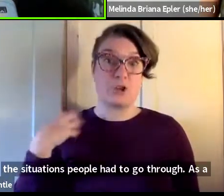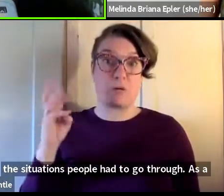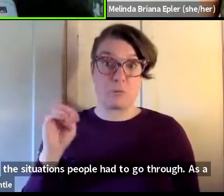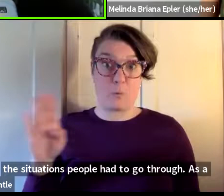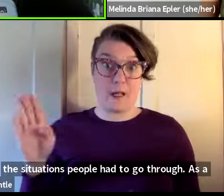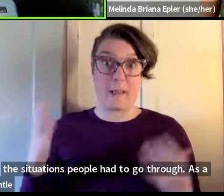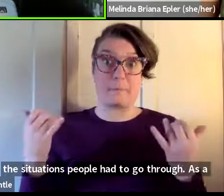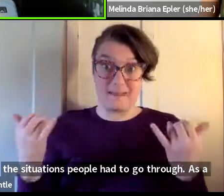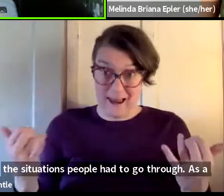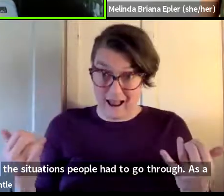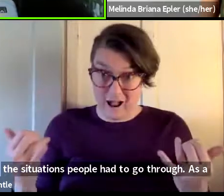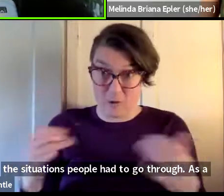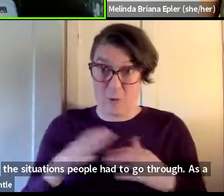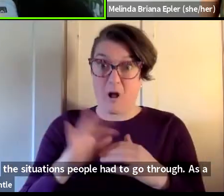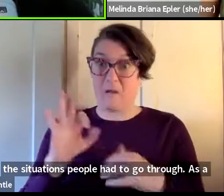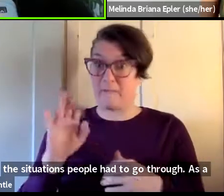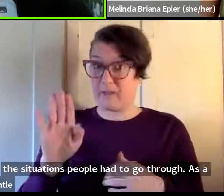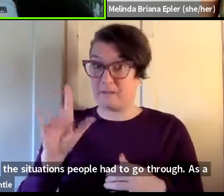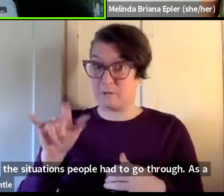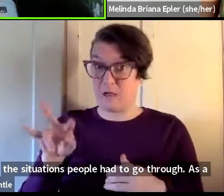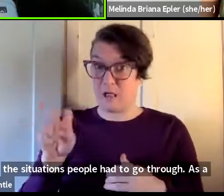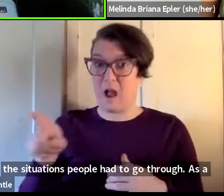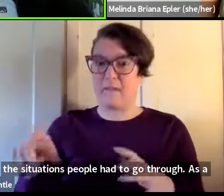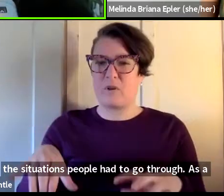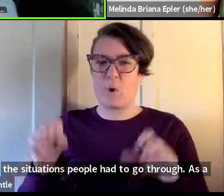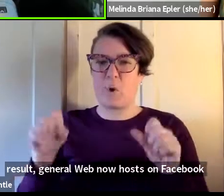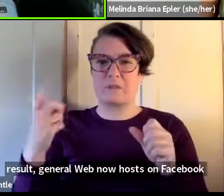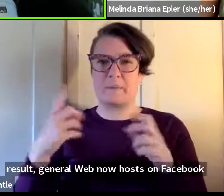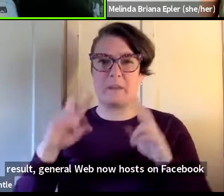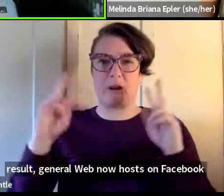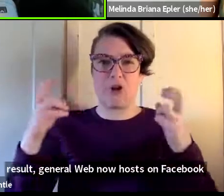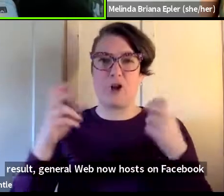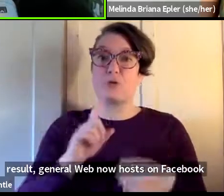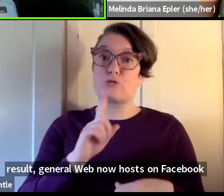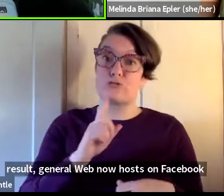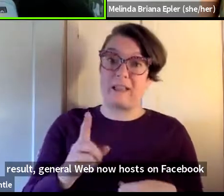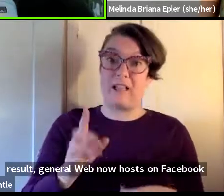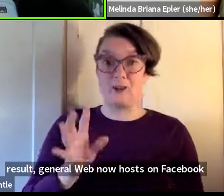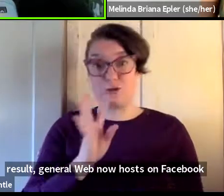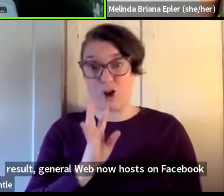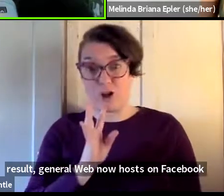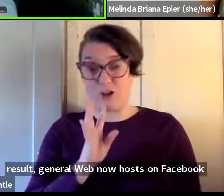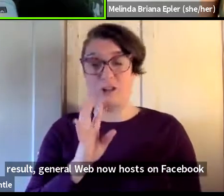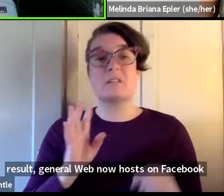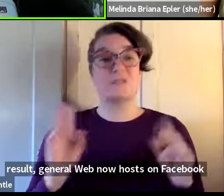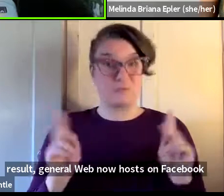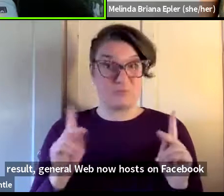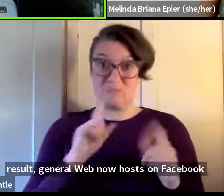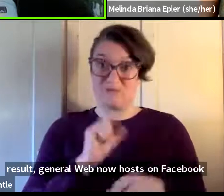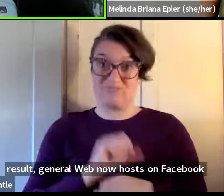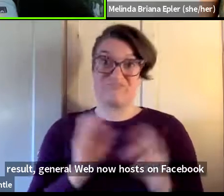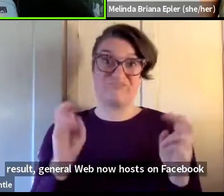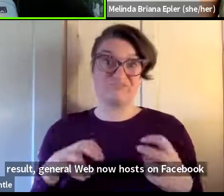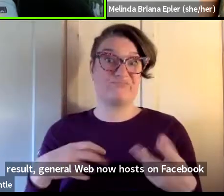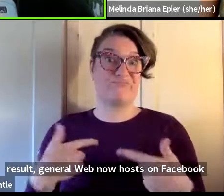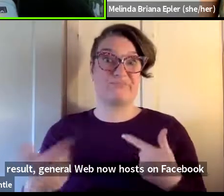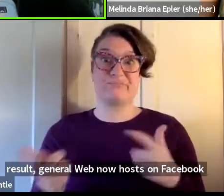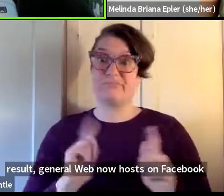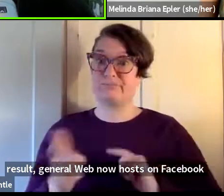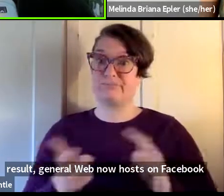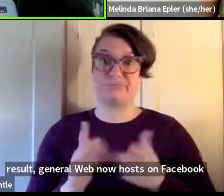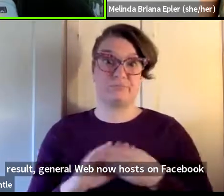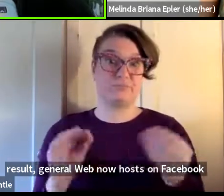hosts on Facebook Live something called Real Talk, where people have conversations